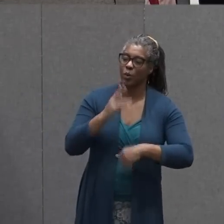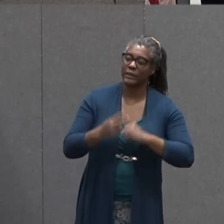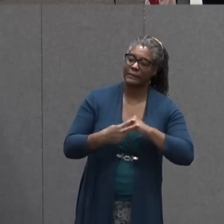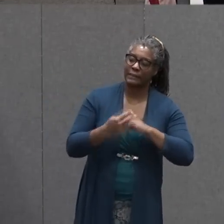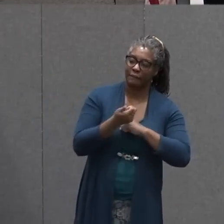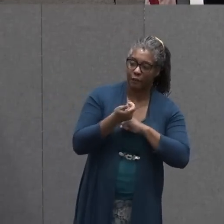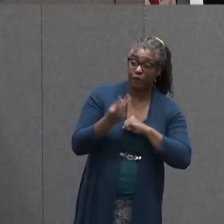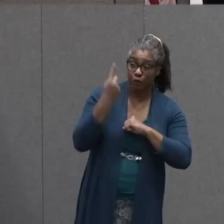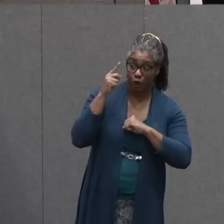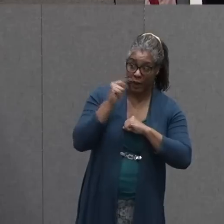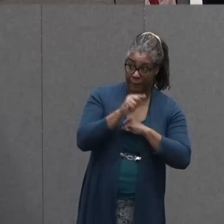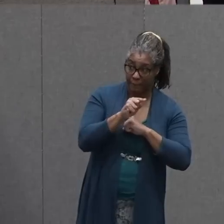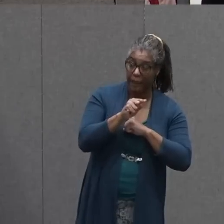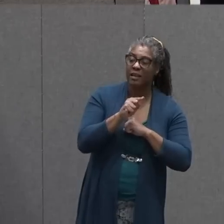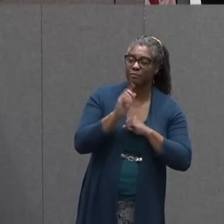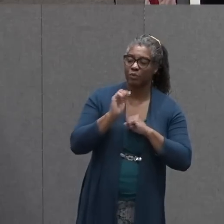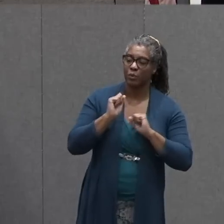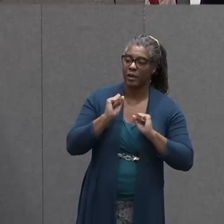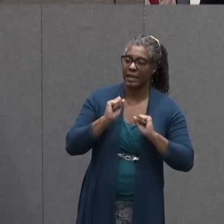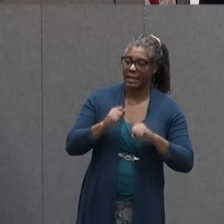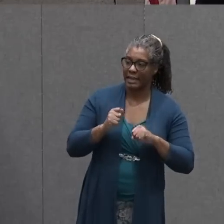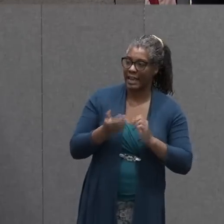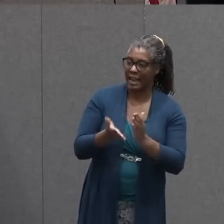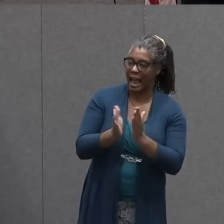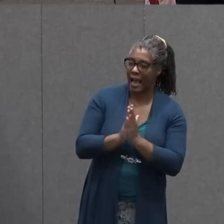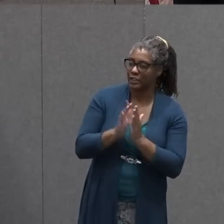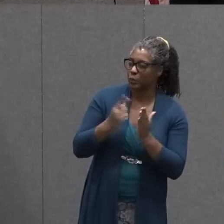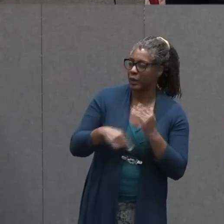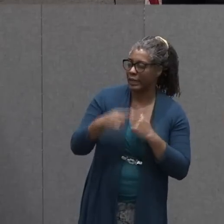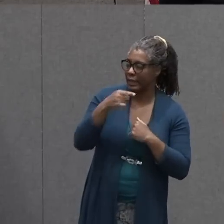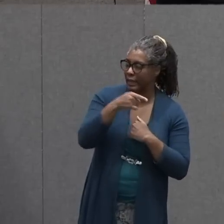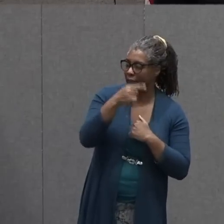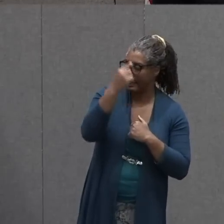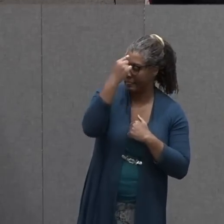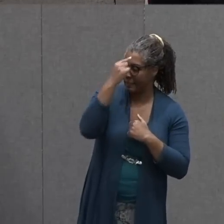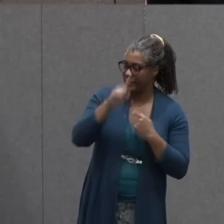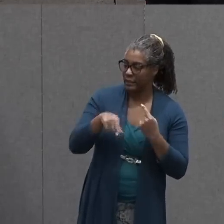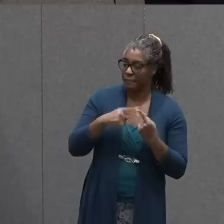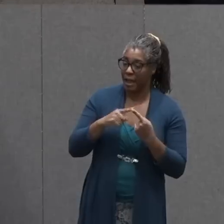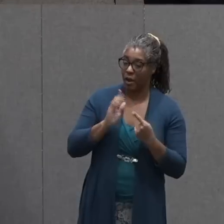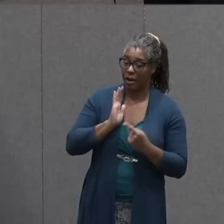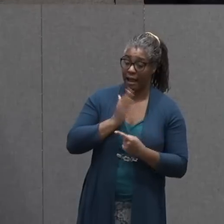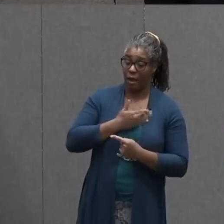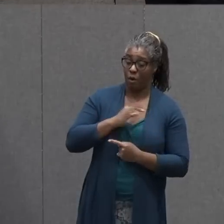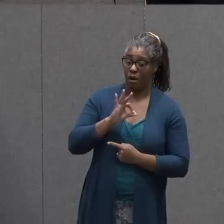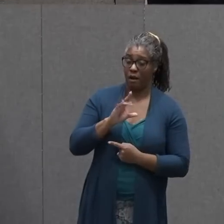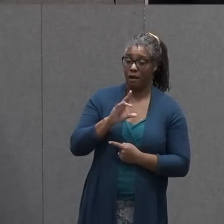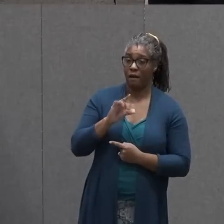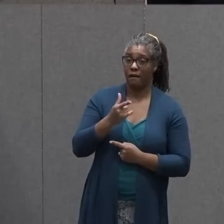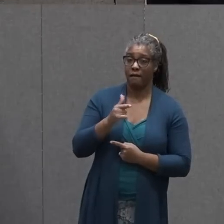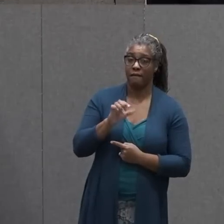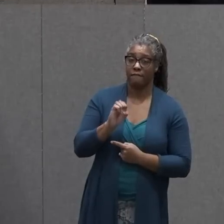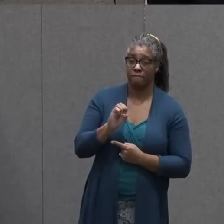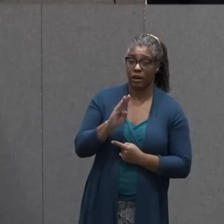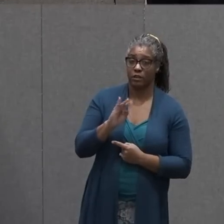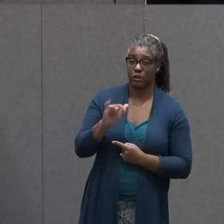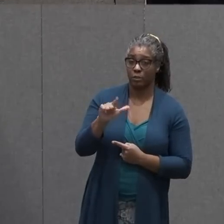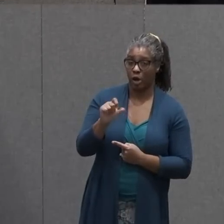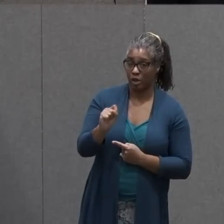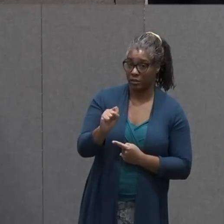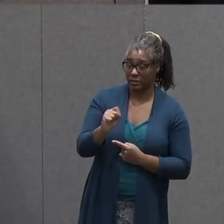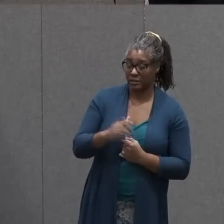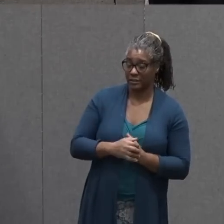thinks about our no-bake fudge balls. They look amazing, and they look yummy. No